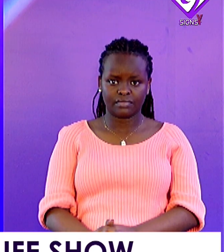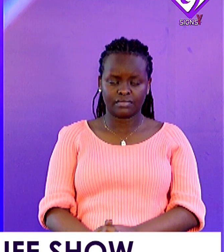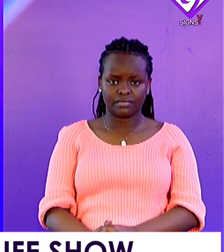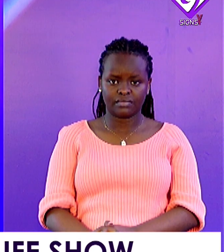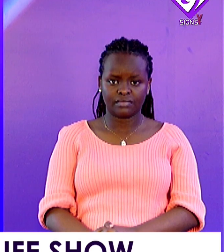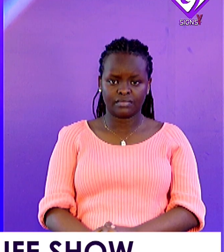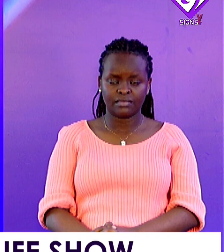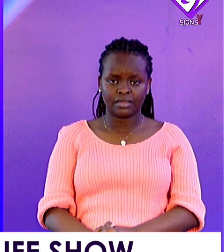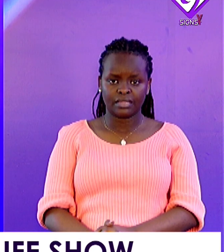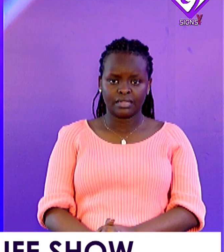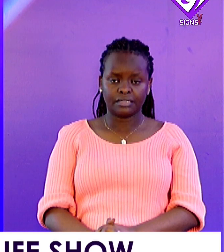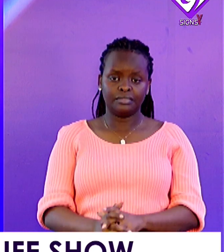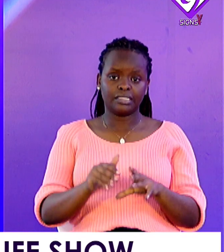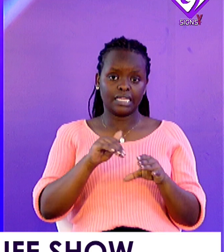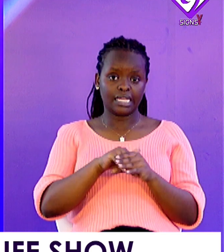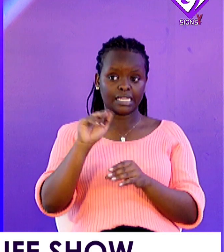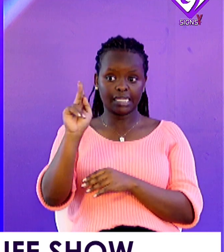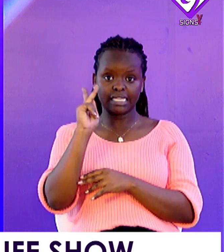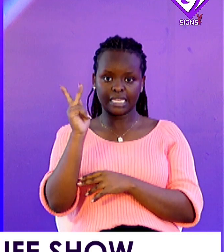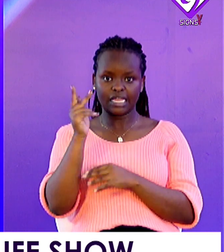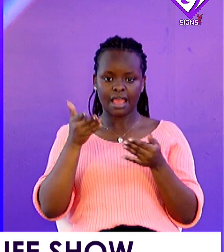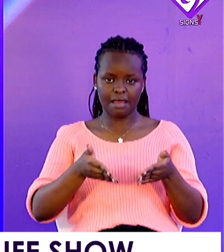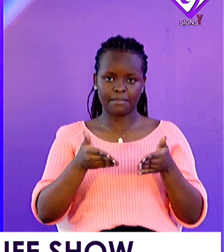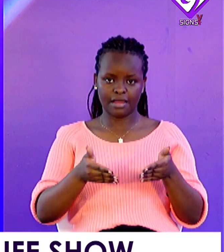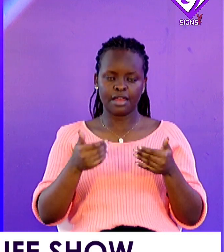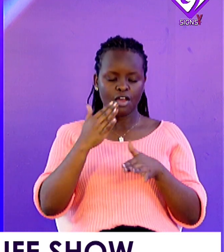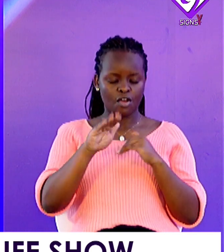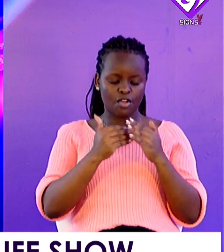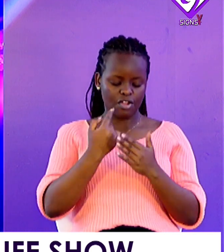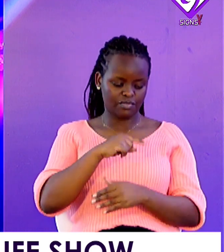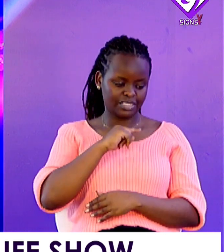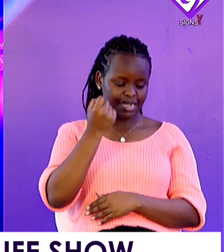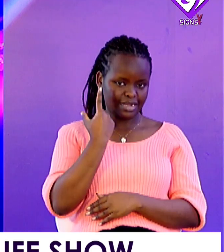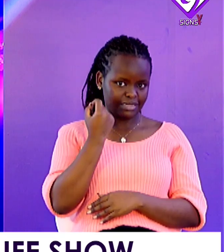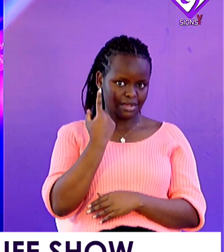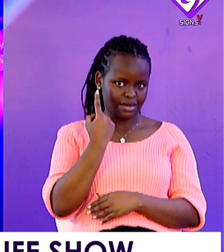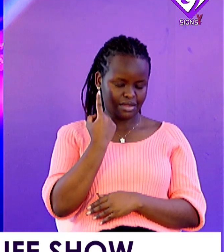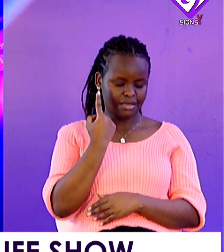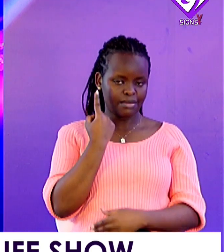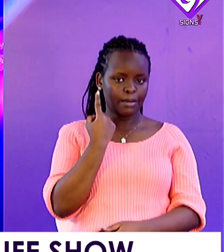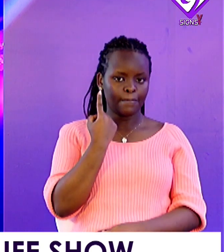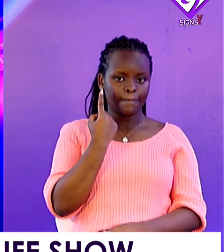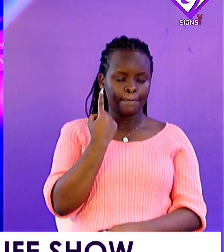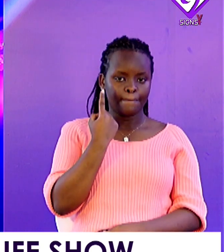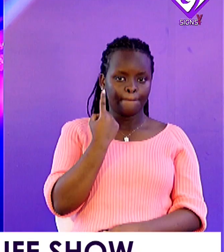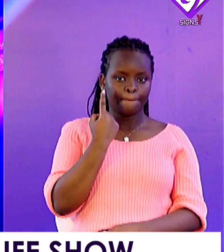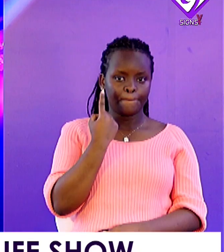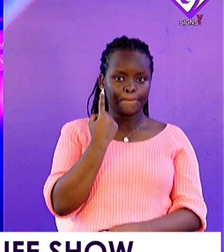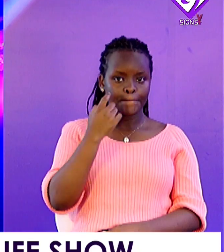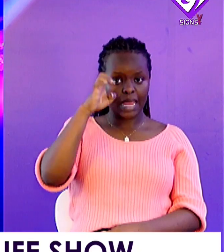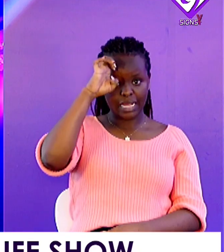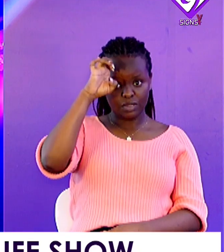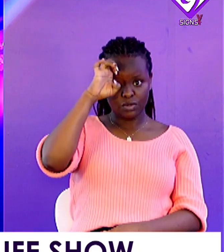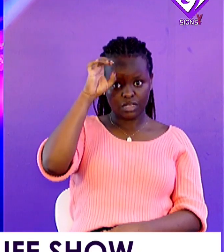in our nation, Kenya, we all understand that the education sector